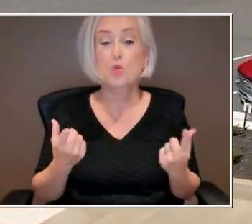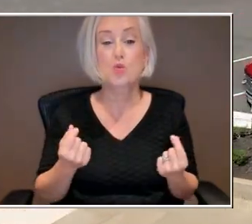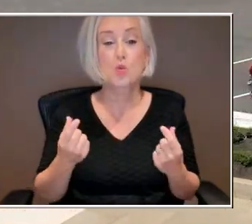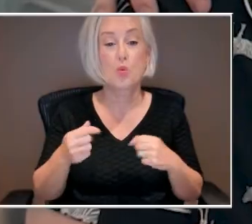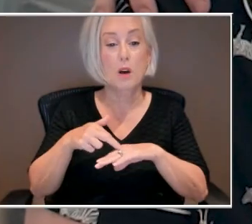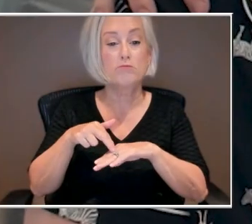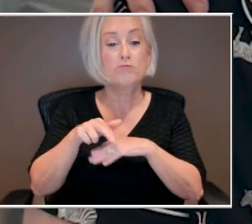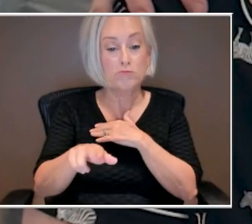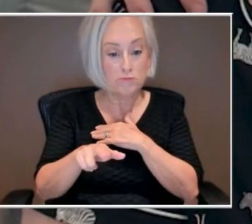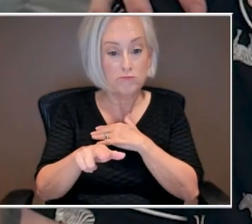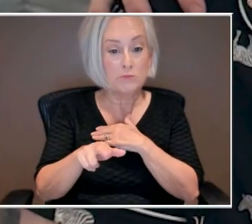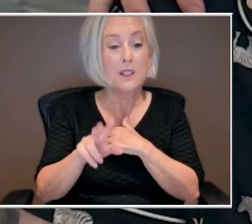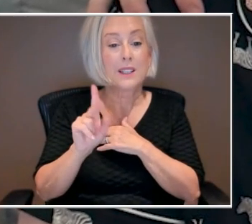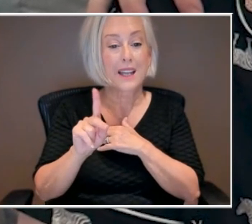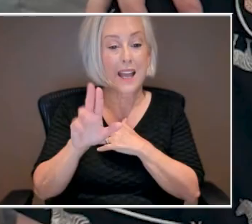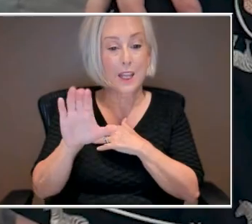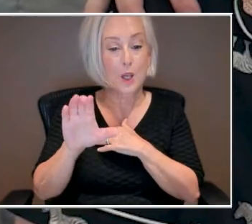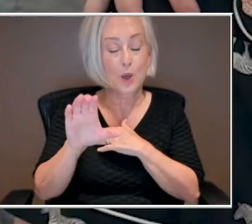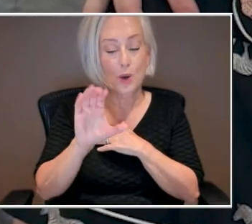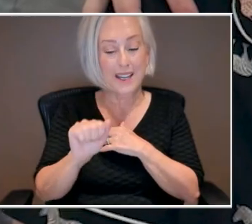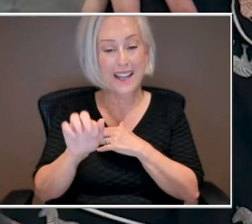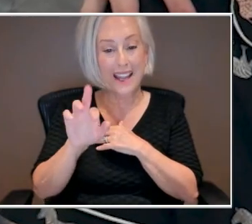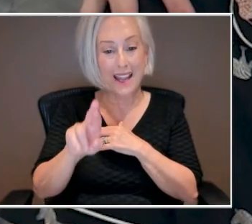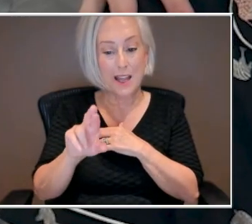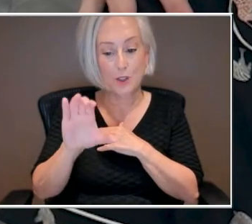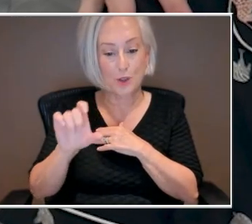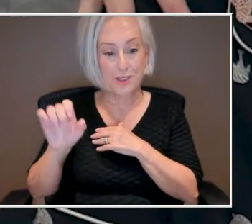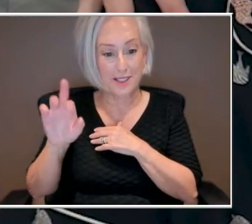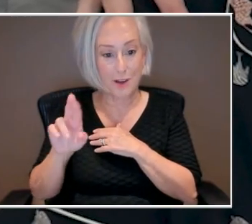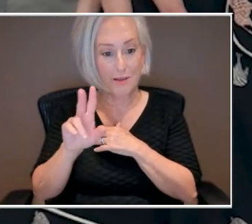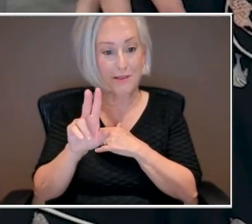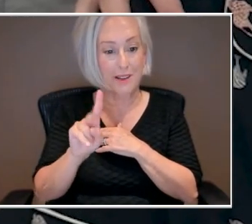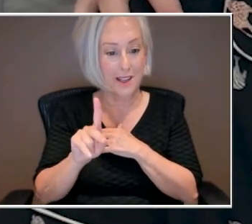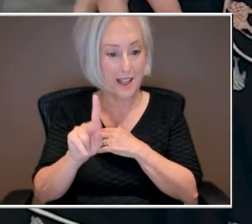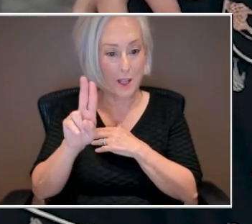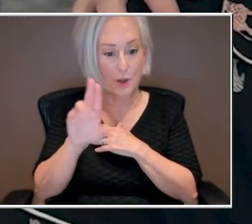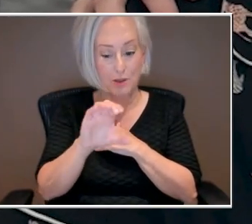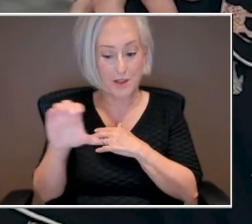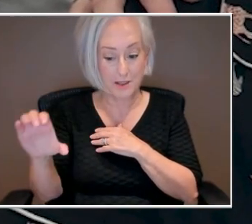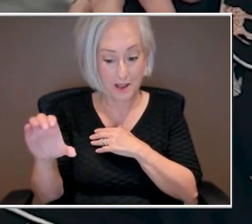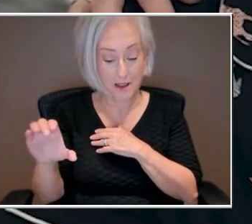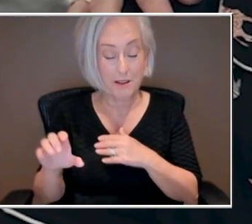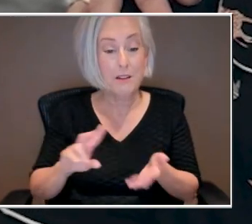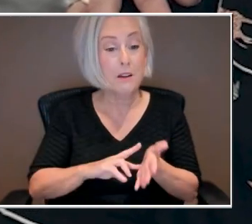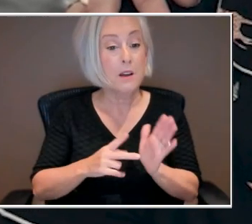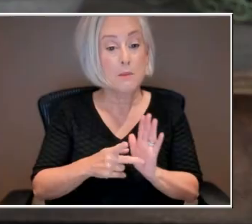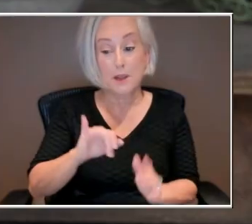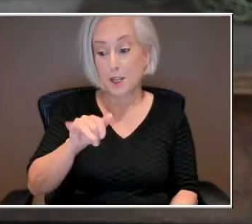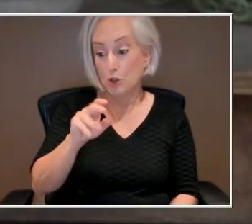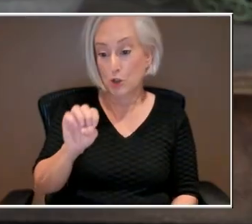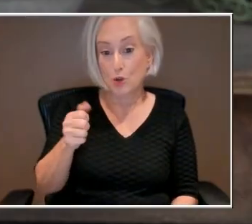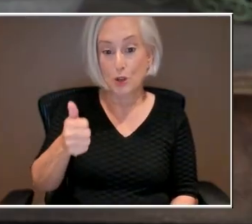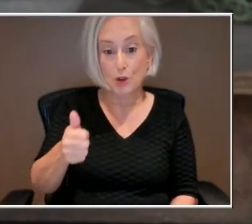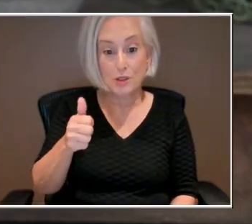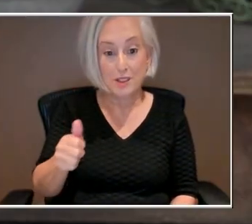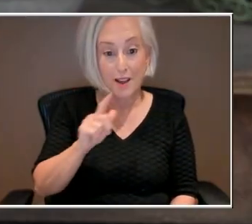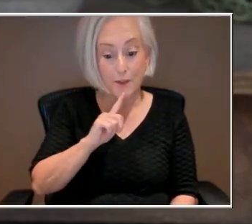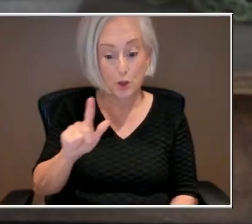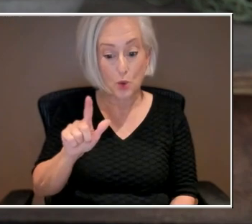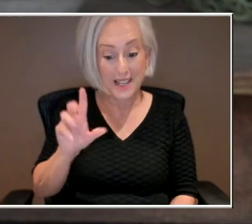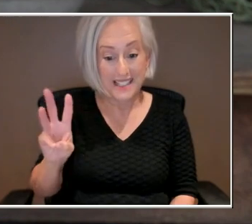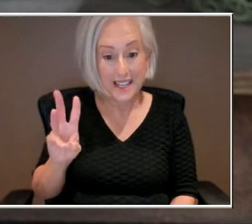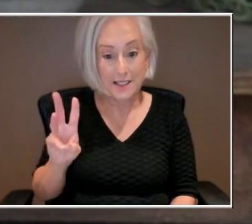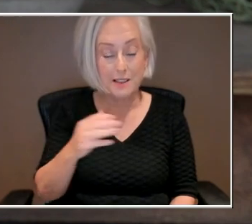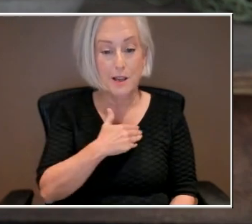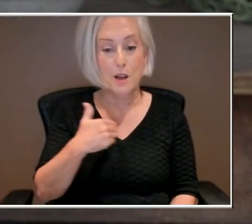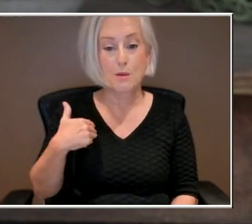Cancer Center. Test results would later confirm Josie, at just 26, had breast cancer. Of course, my